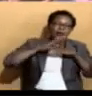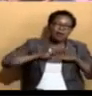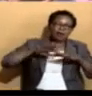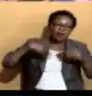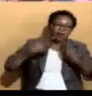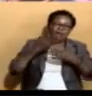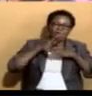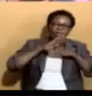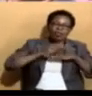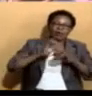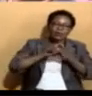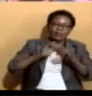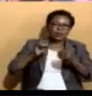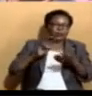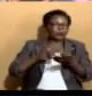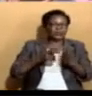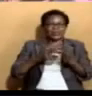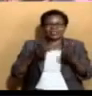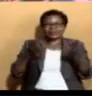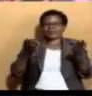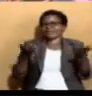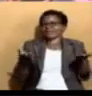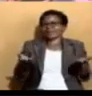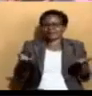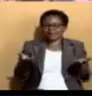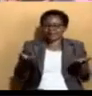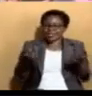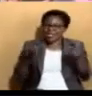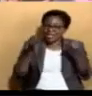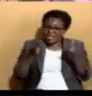that would have therefore to find that